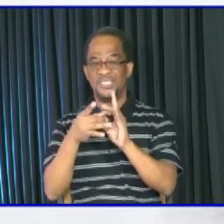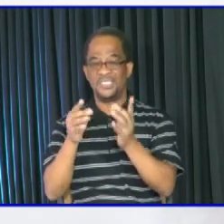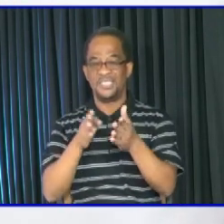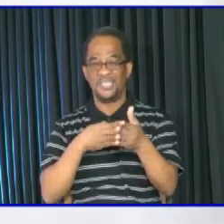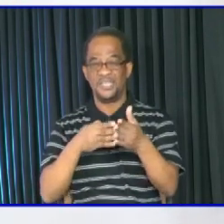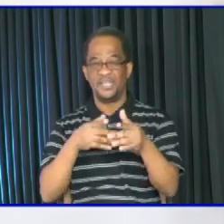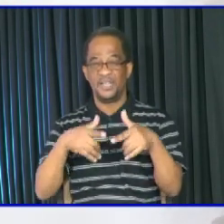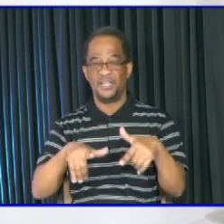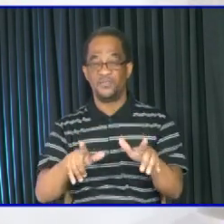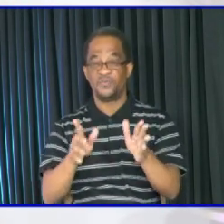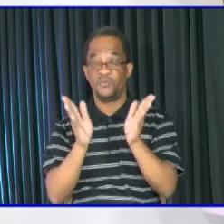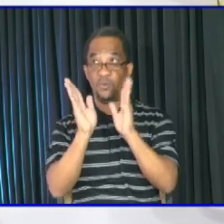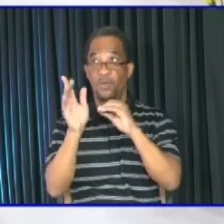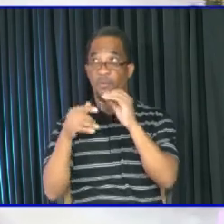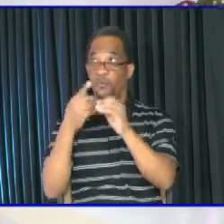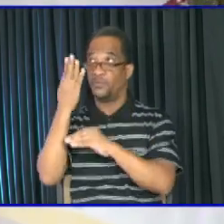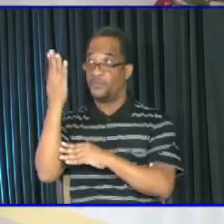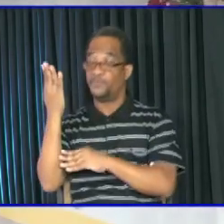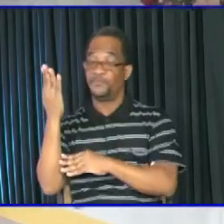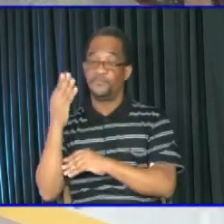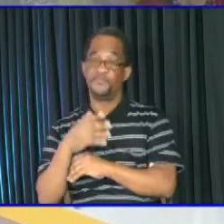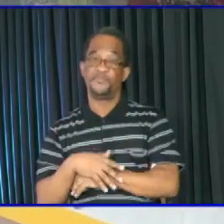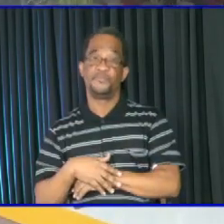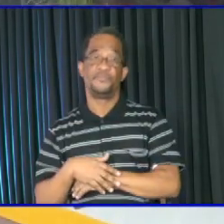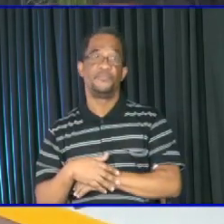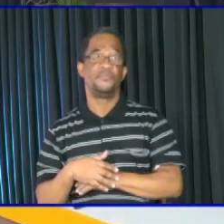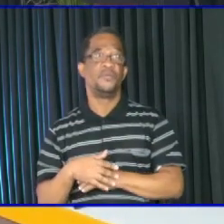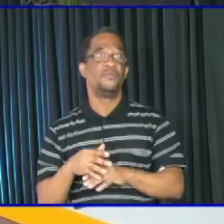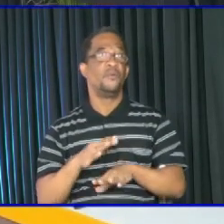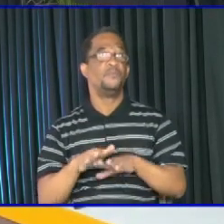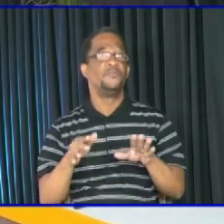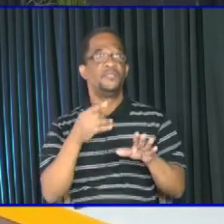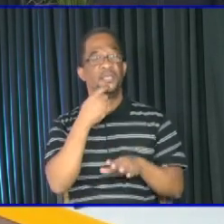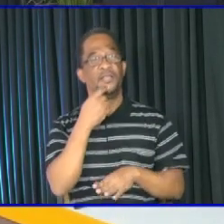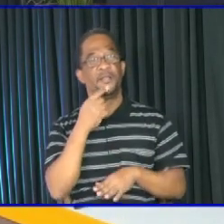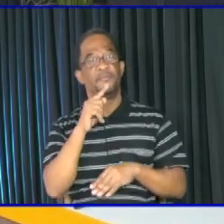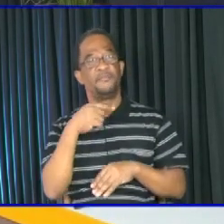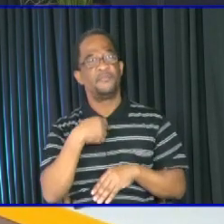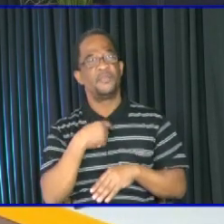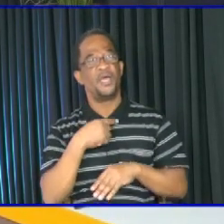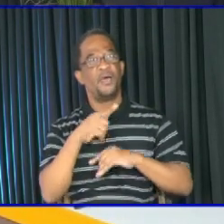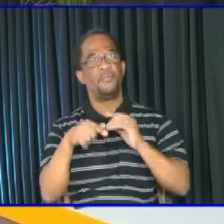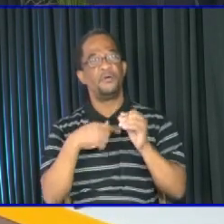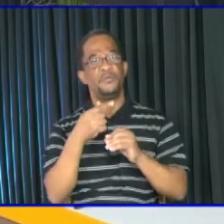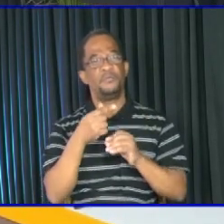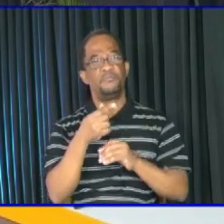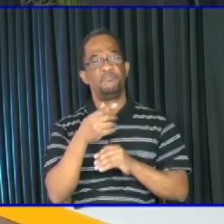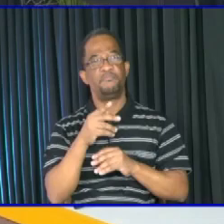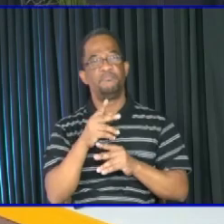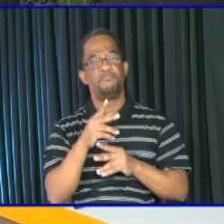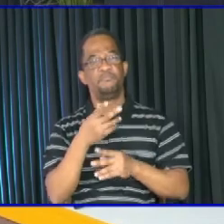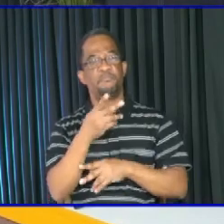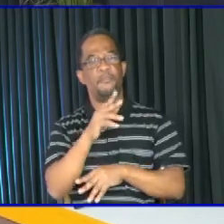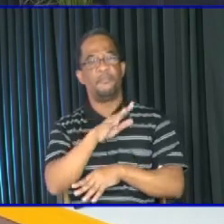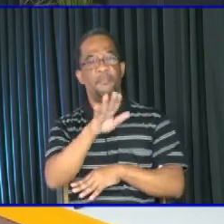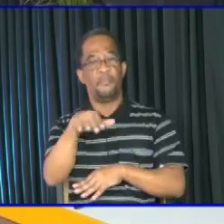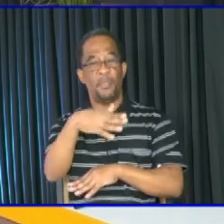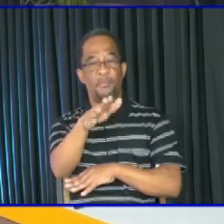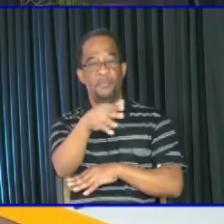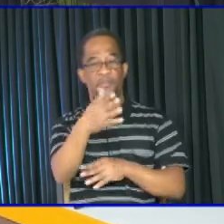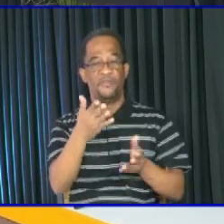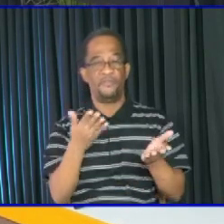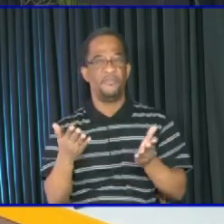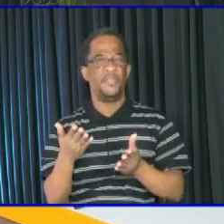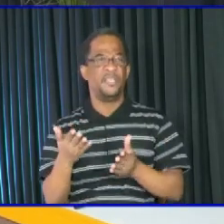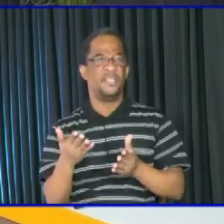Talk About Him. Don't tell me about the popular things. Just tell